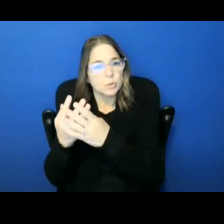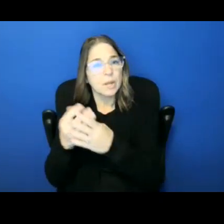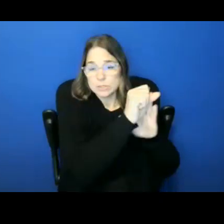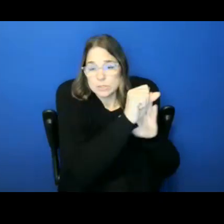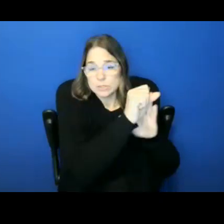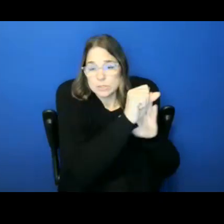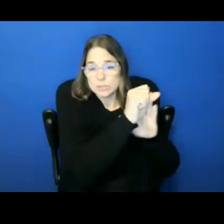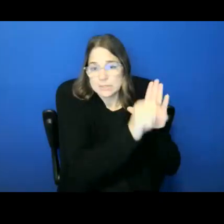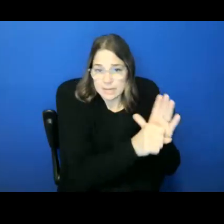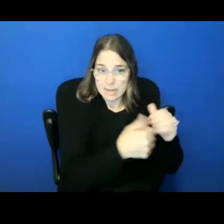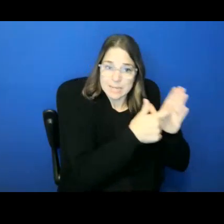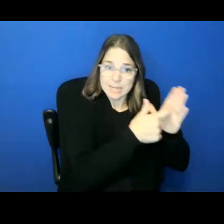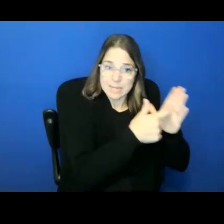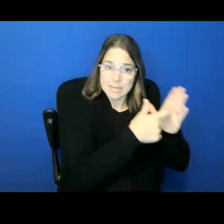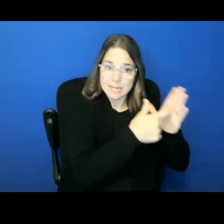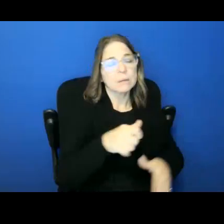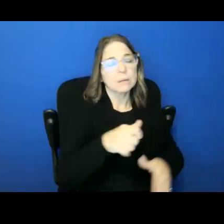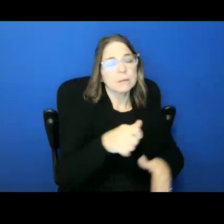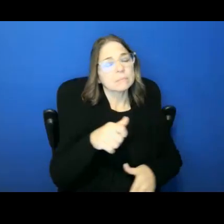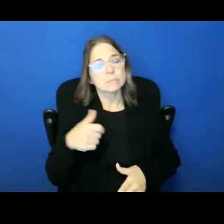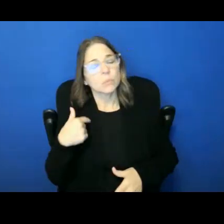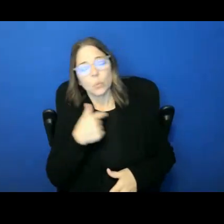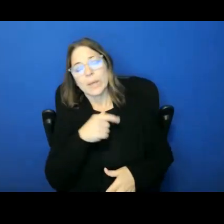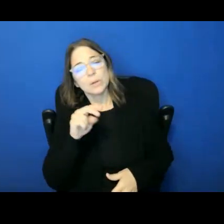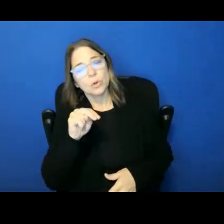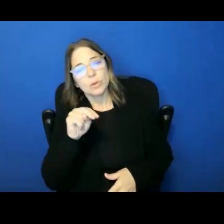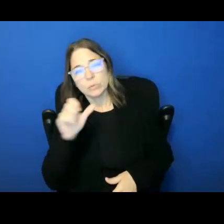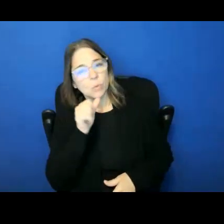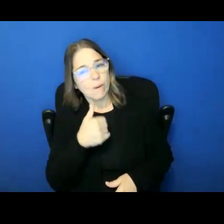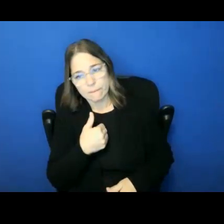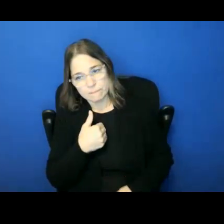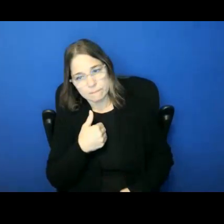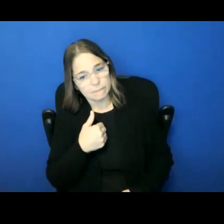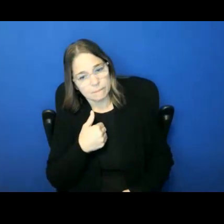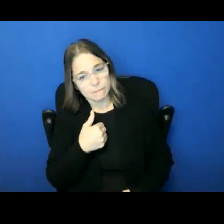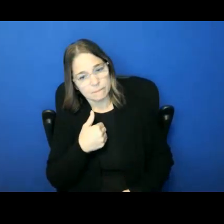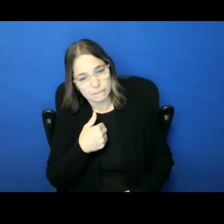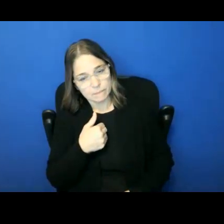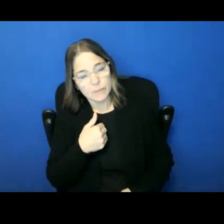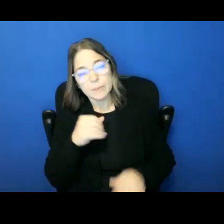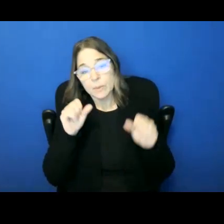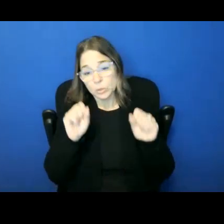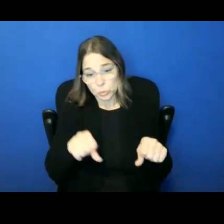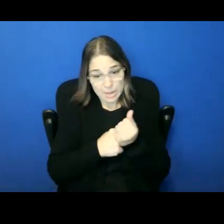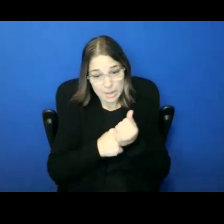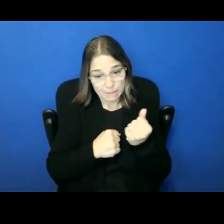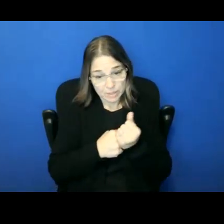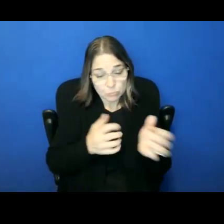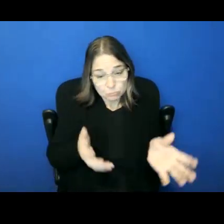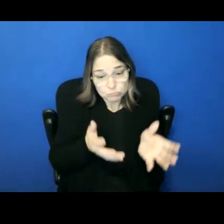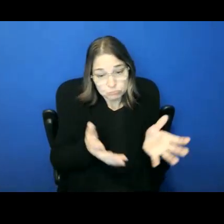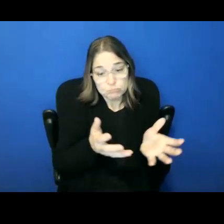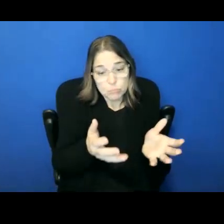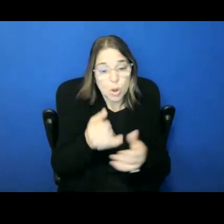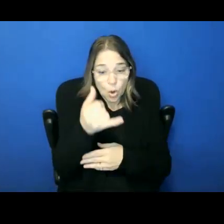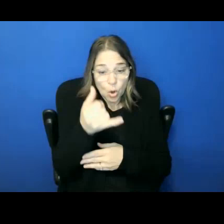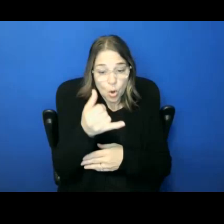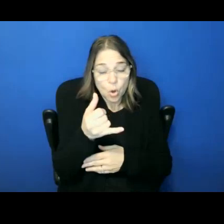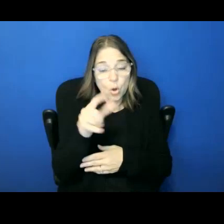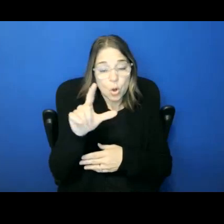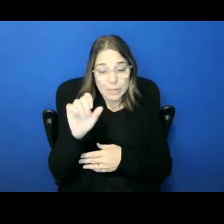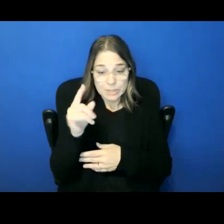our state does not. And so this is something that really you can advocate on. Call your legislator, right? And say,